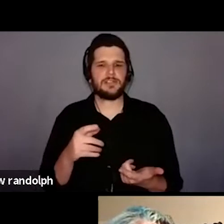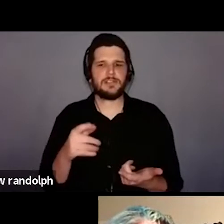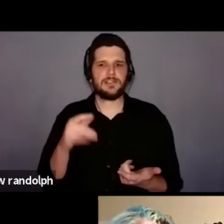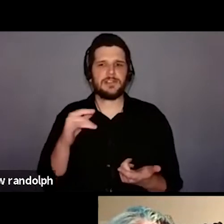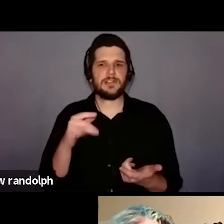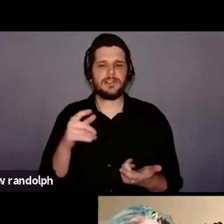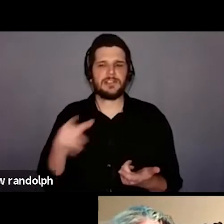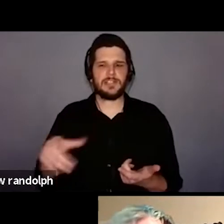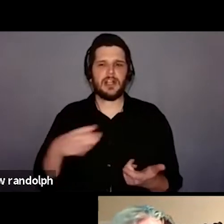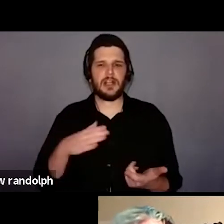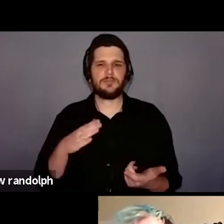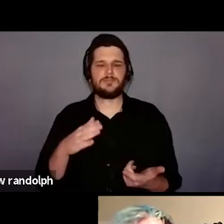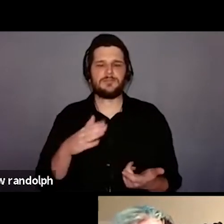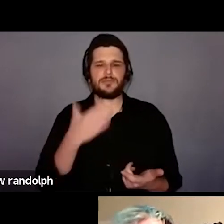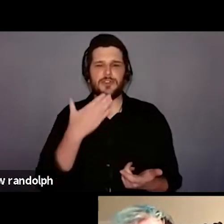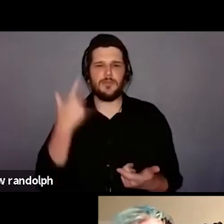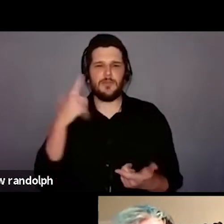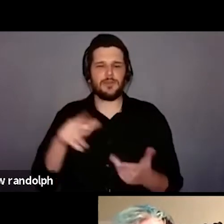that